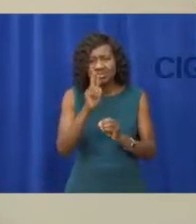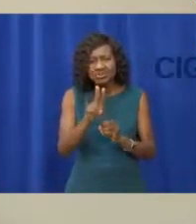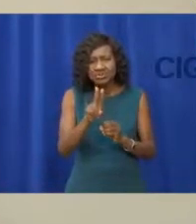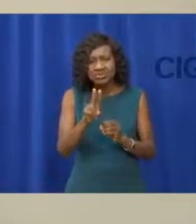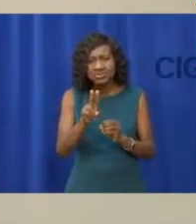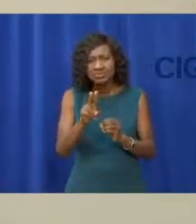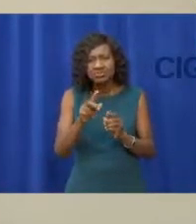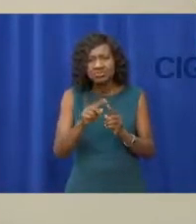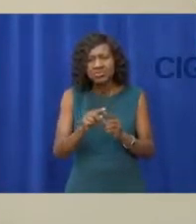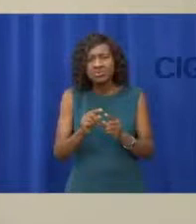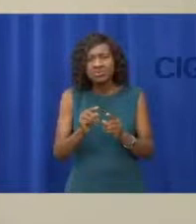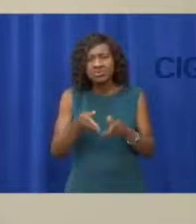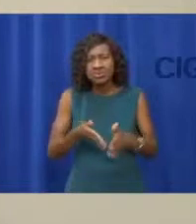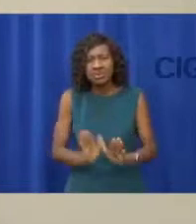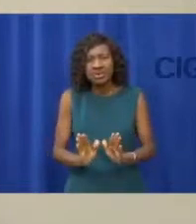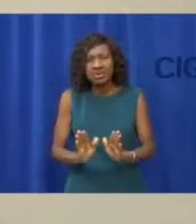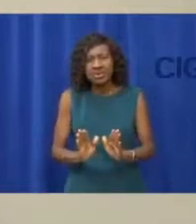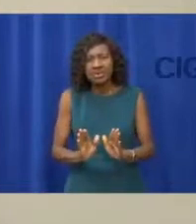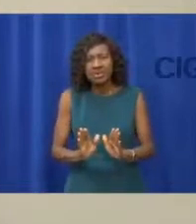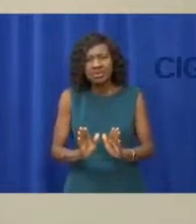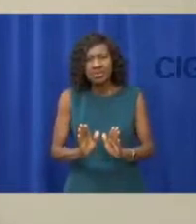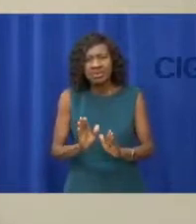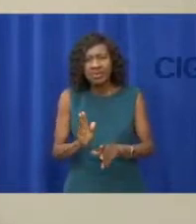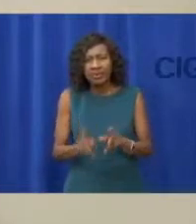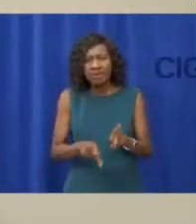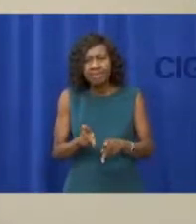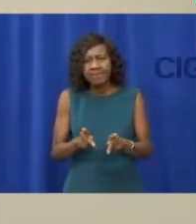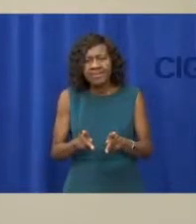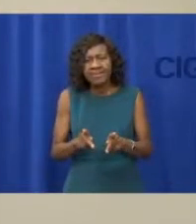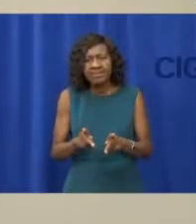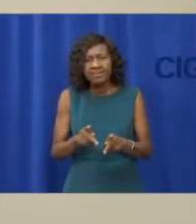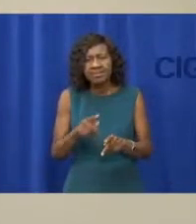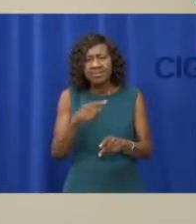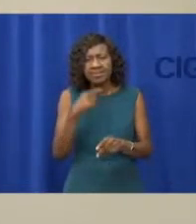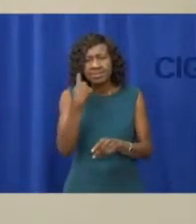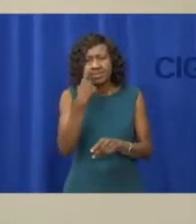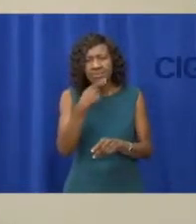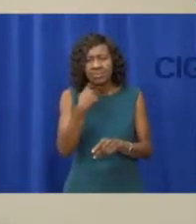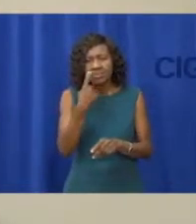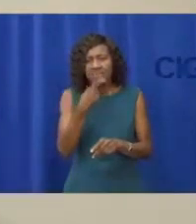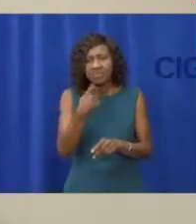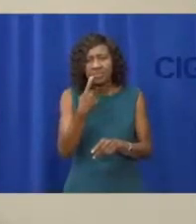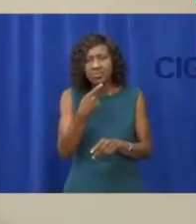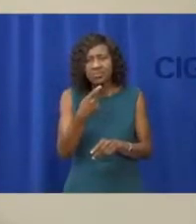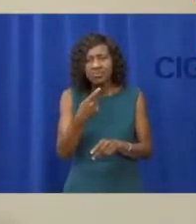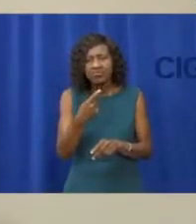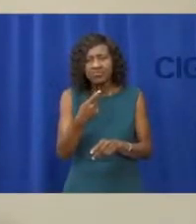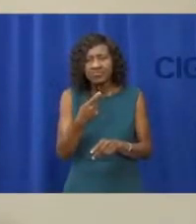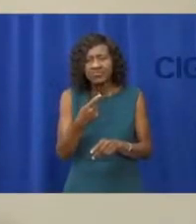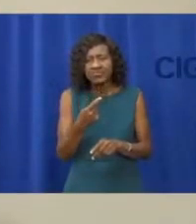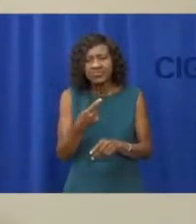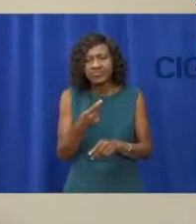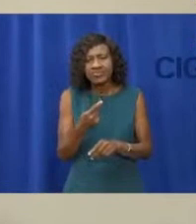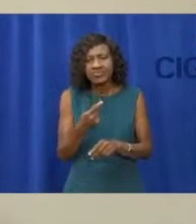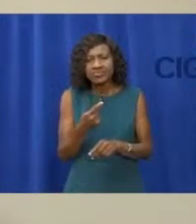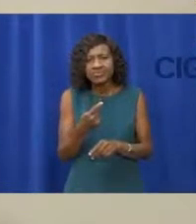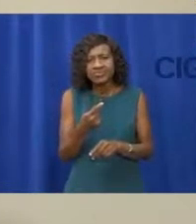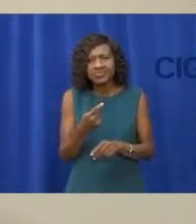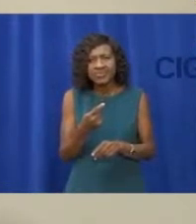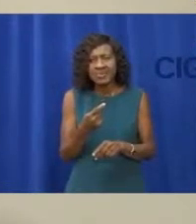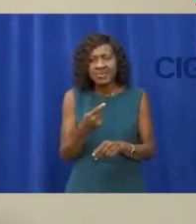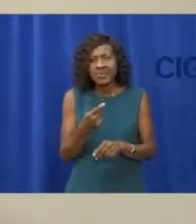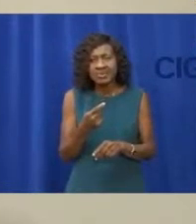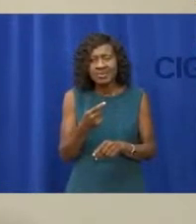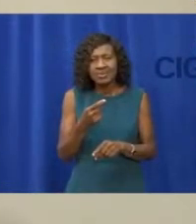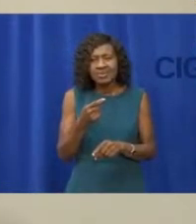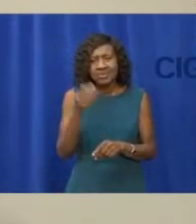opportunity for persons who, given the situation, which is becoming clearer and clearer that Cayman will not